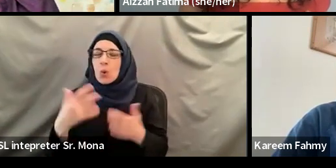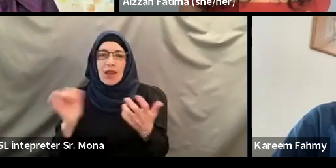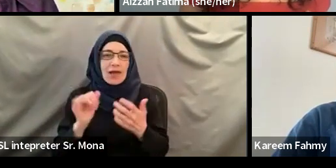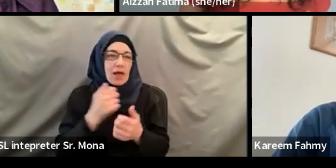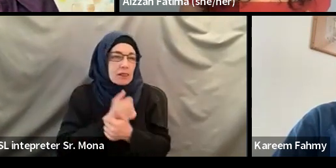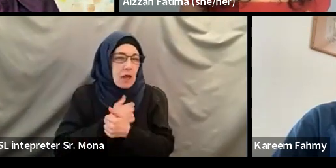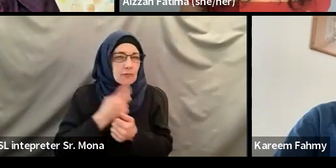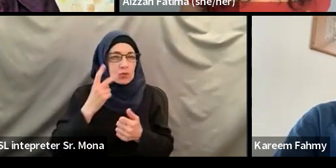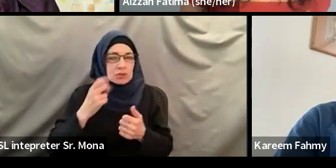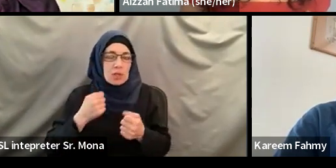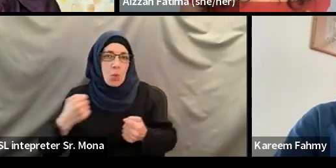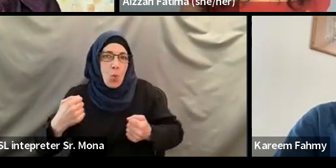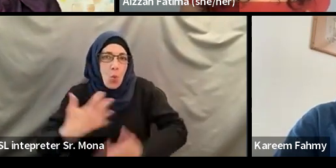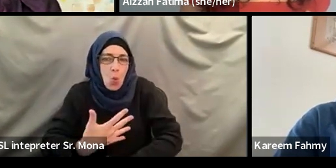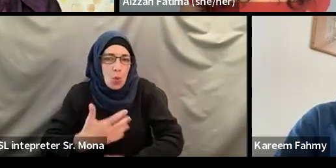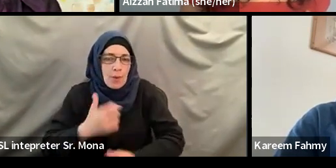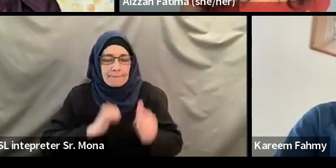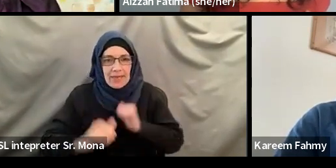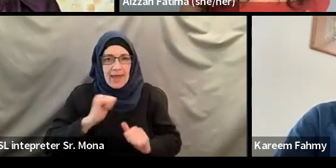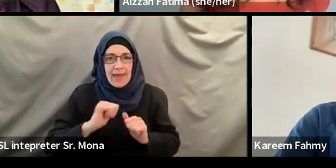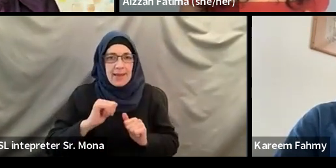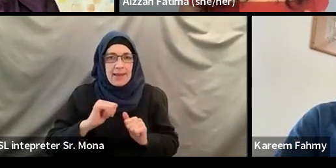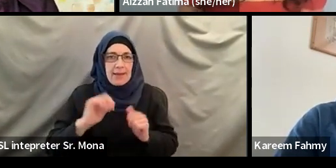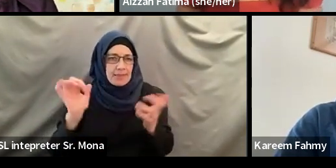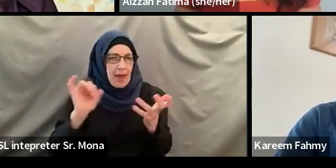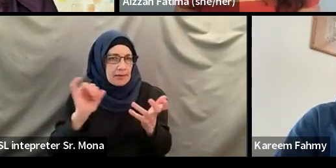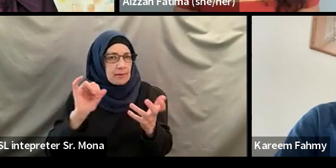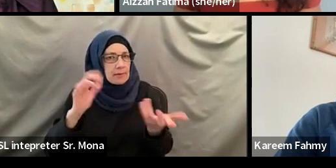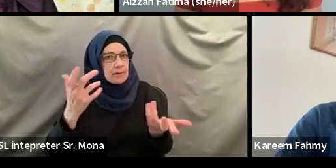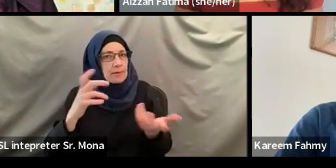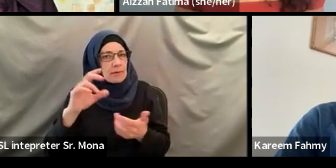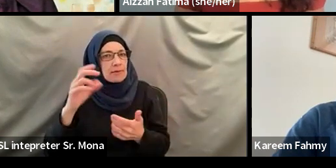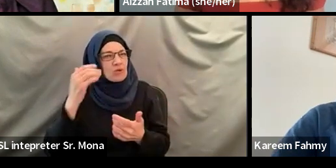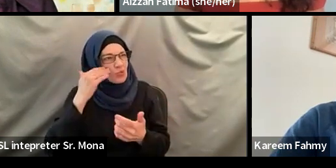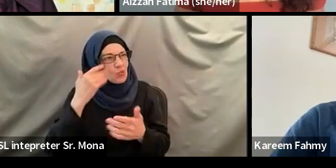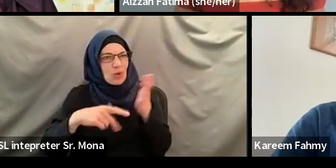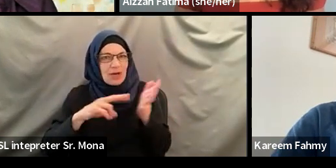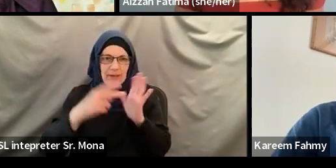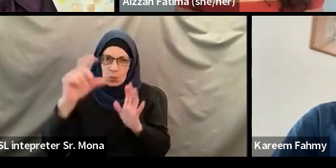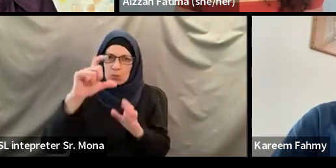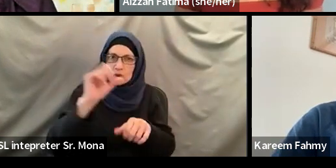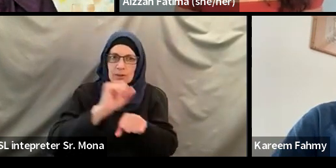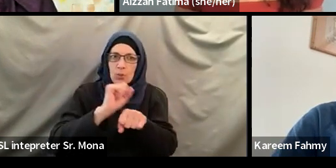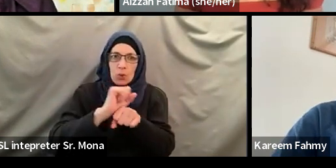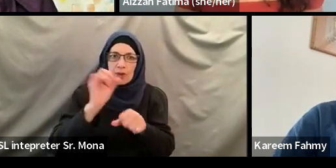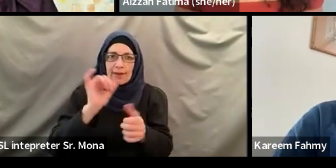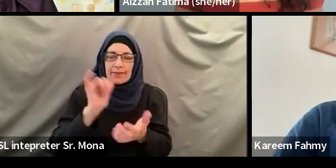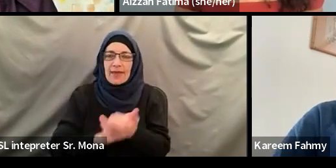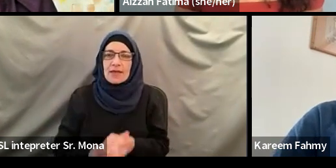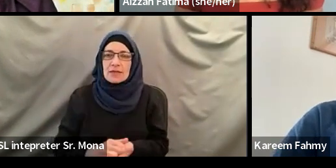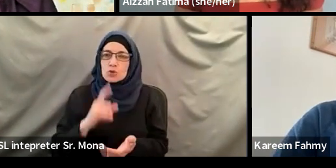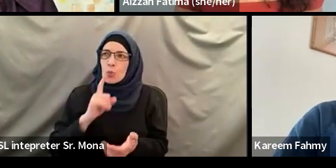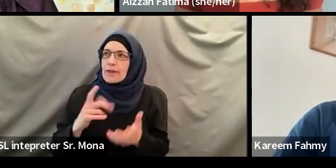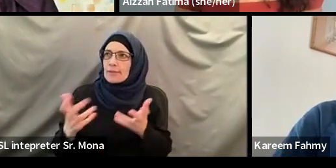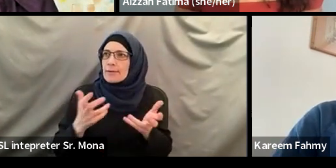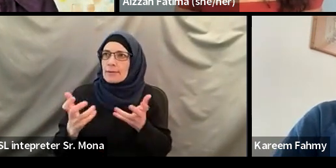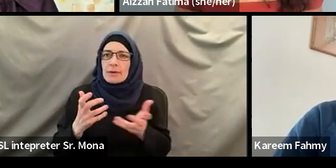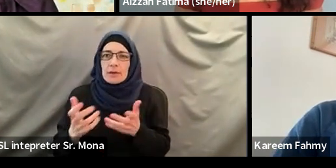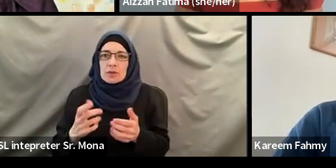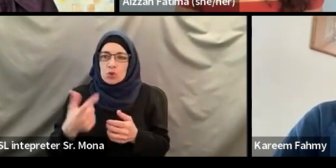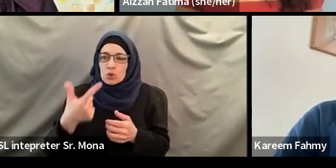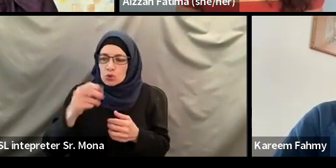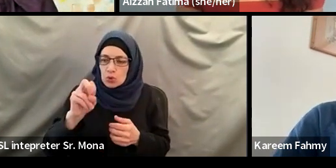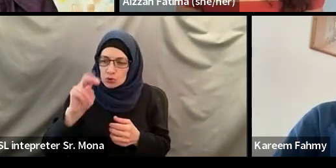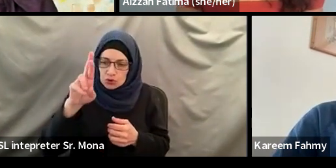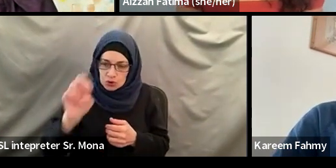horror play that's about like Muslim work, you know what I mean? So high stakes, genre